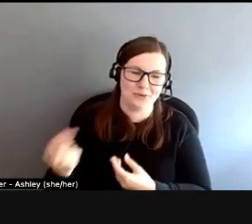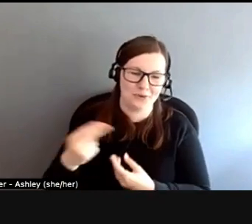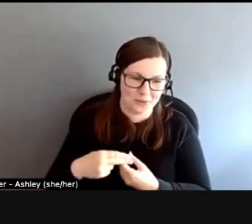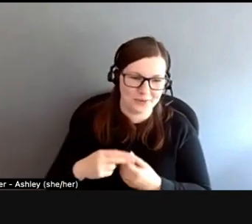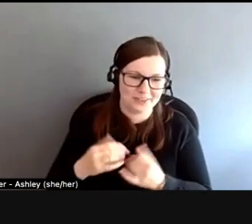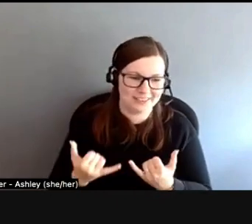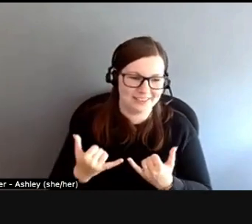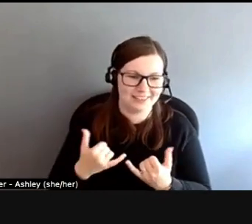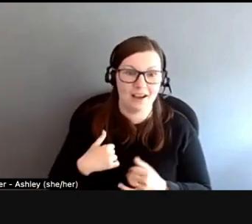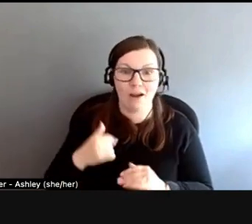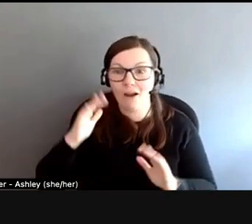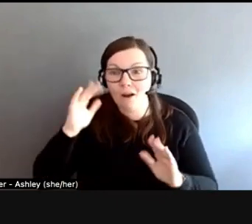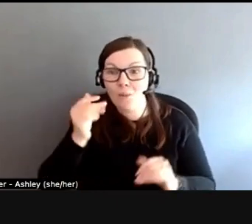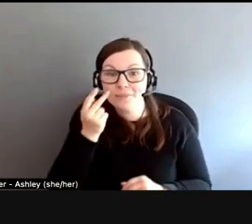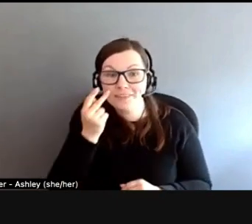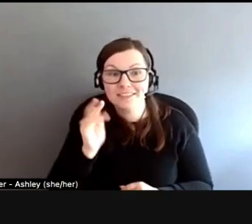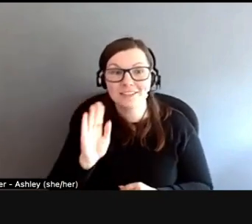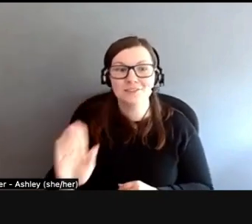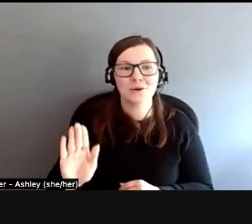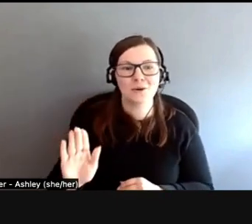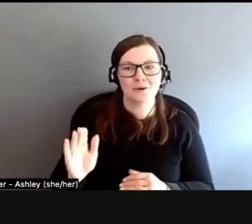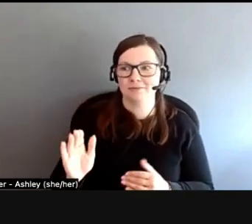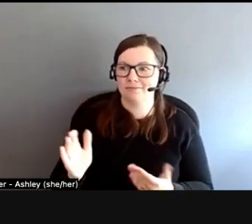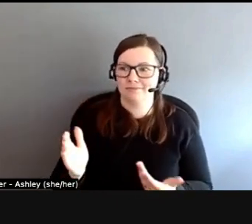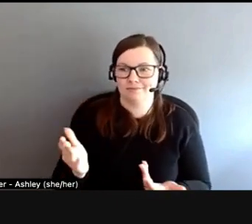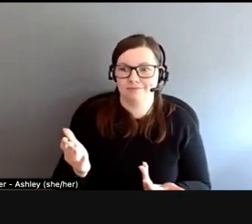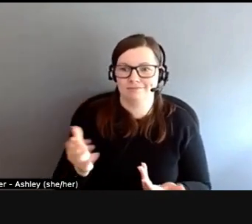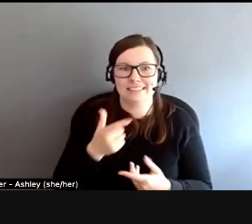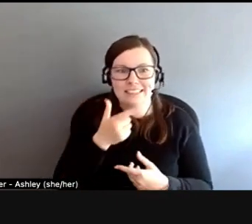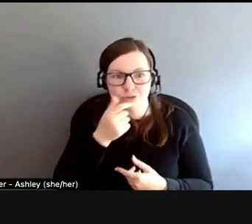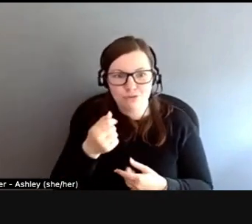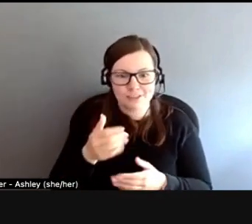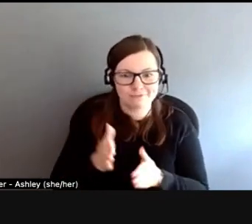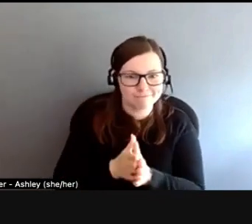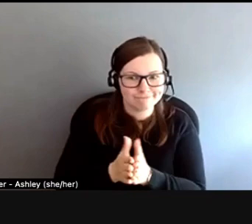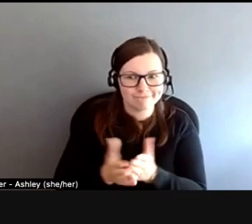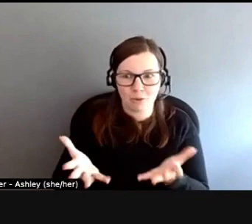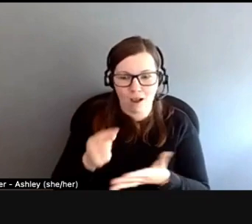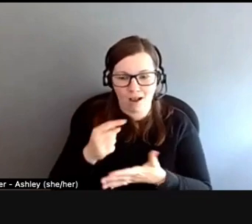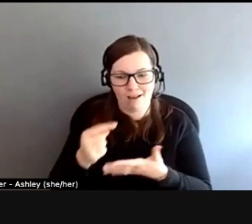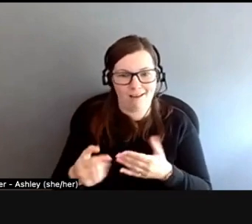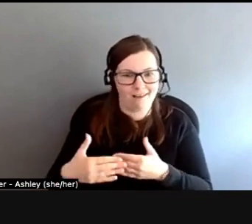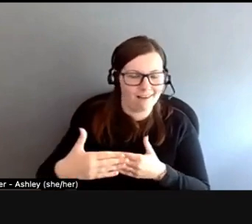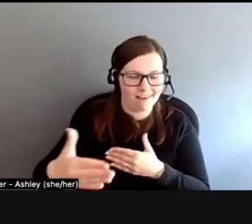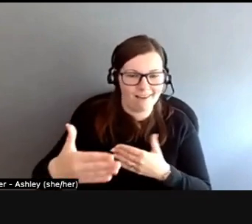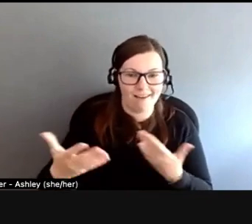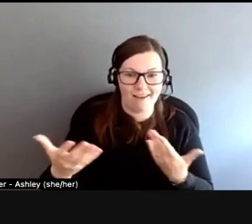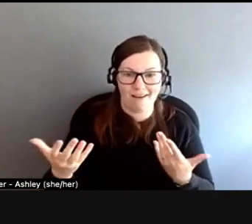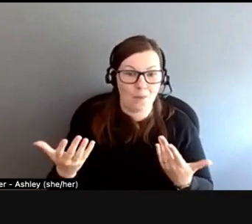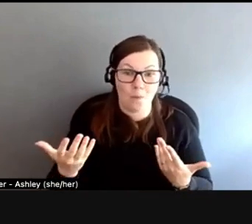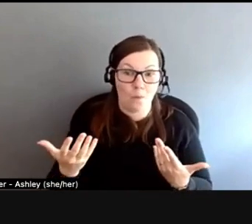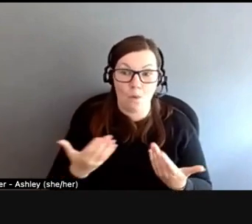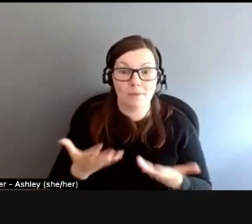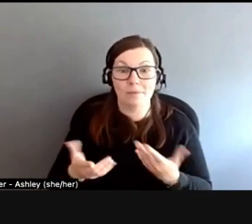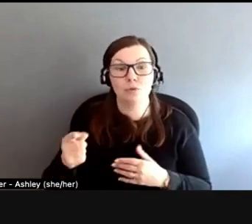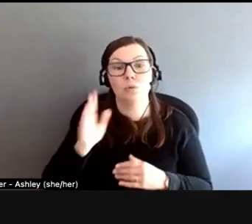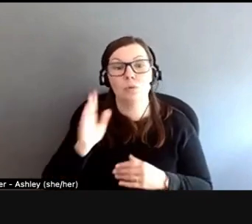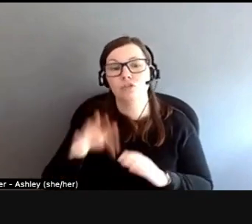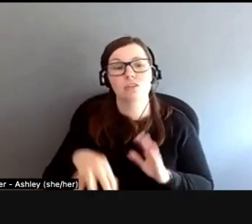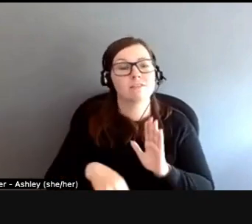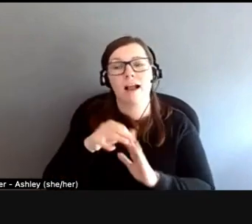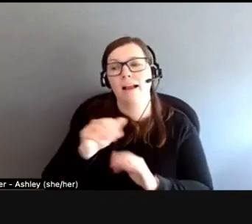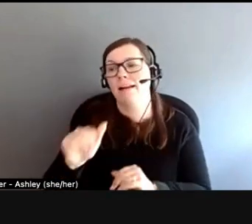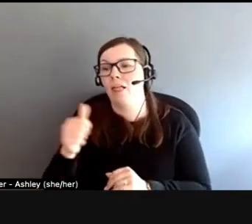hope to see some of the things you may be interested, or at least maybe videos you will find that you can use with your learners, specifically around math,